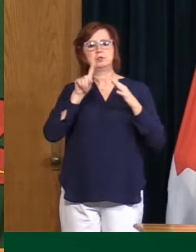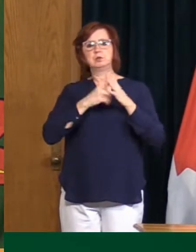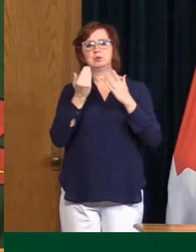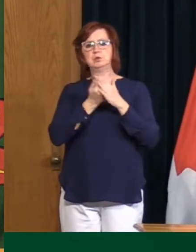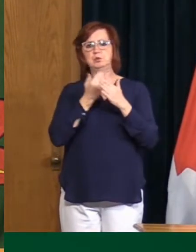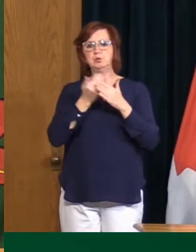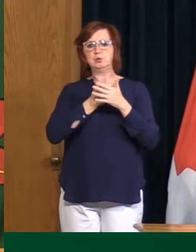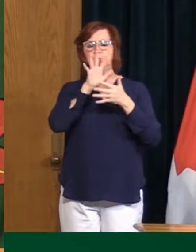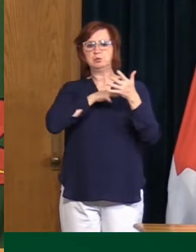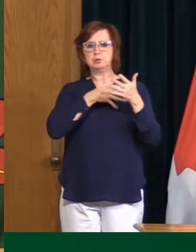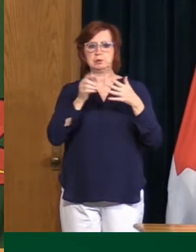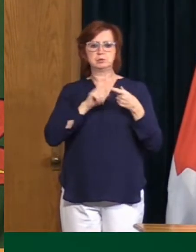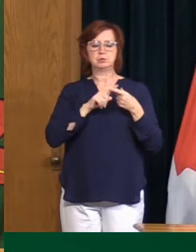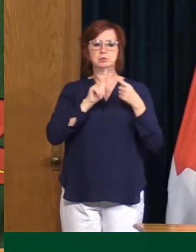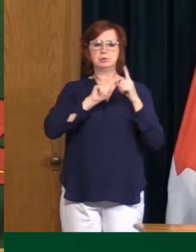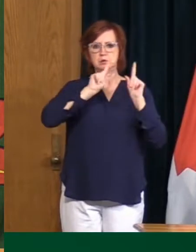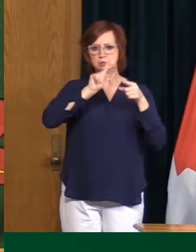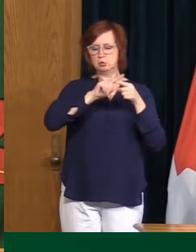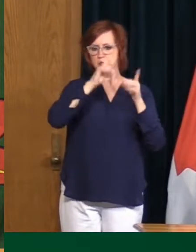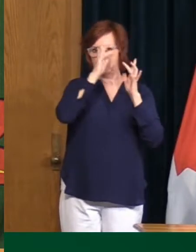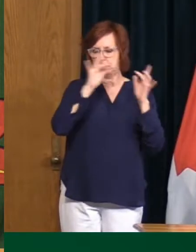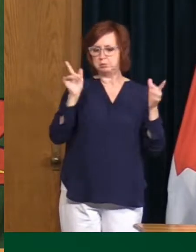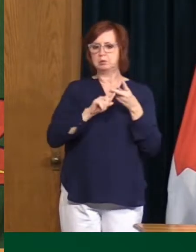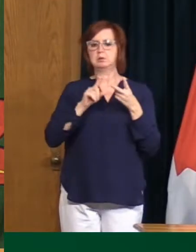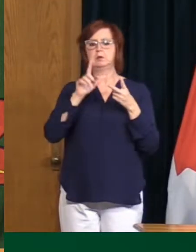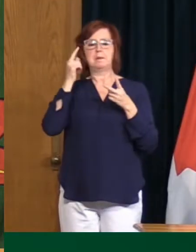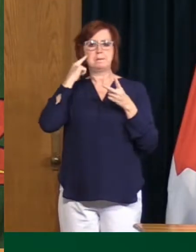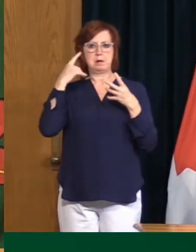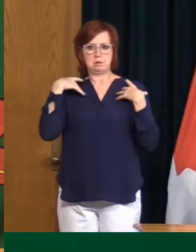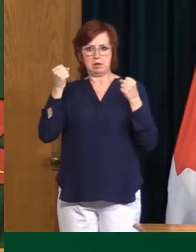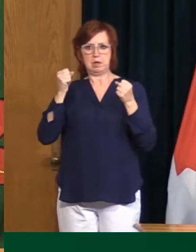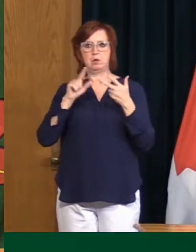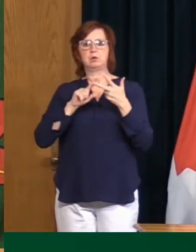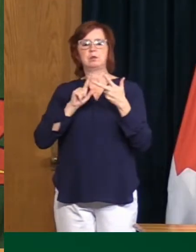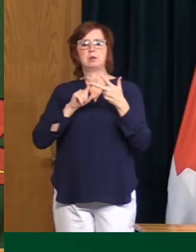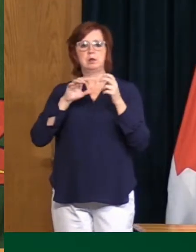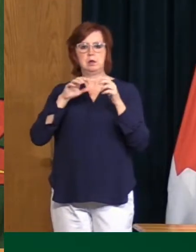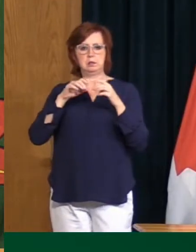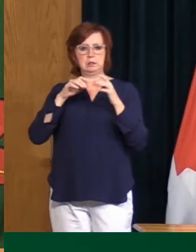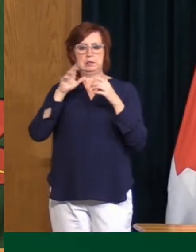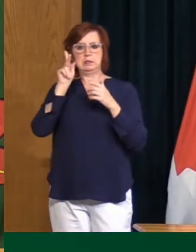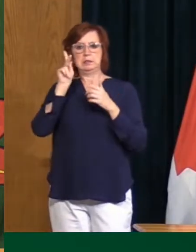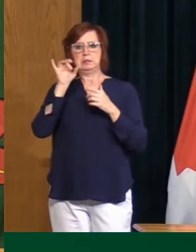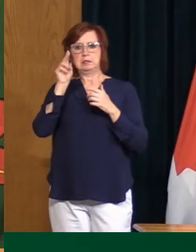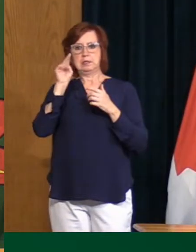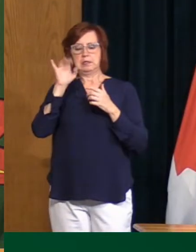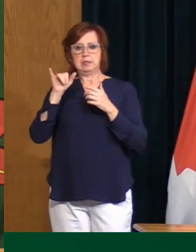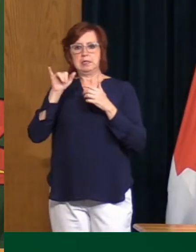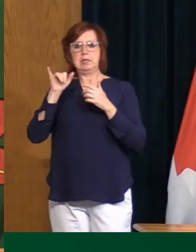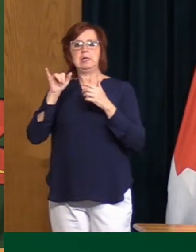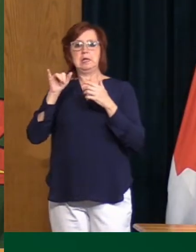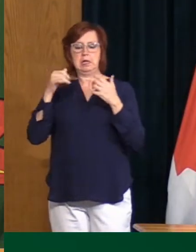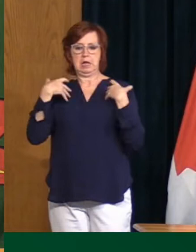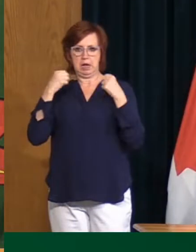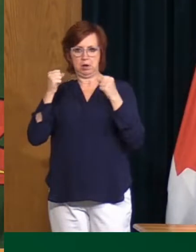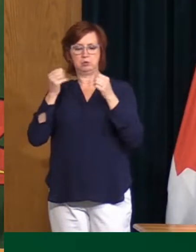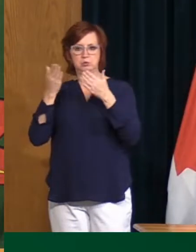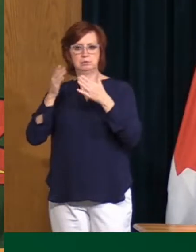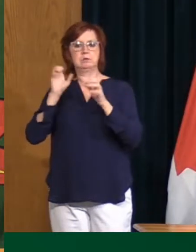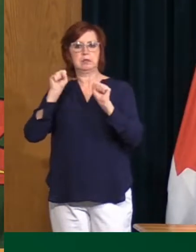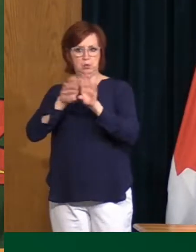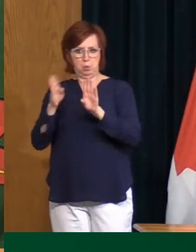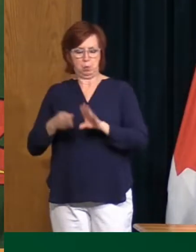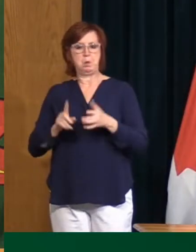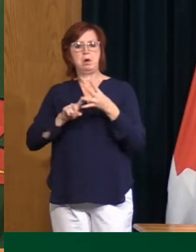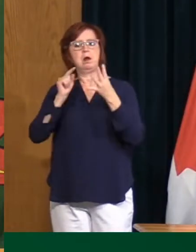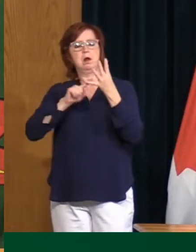diseases, mental health services, kidney health, and immunizations. I know I've said this before, but I'd like to stress once again that just because these services